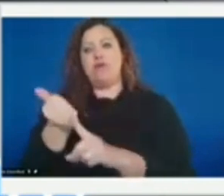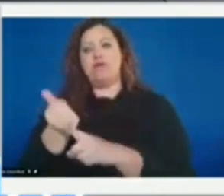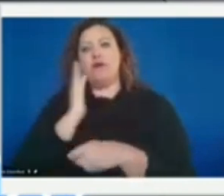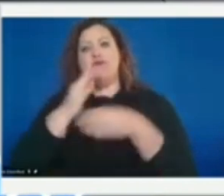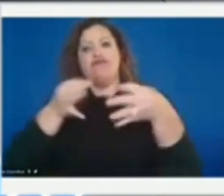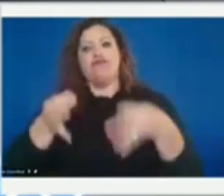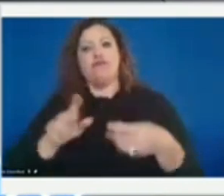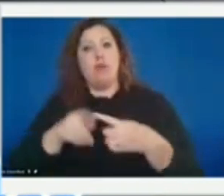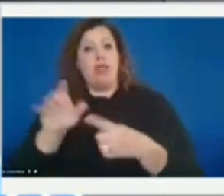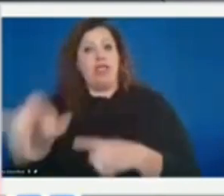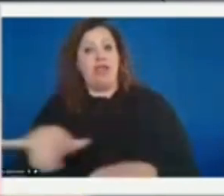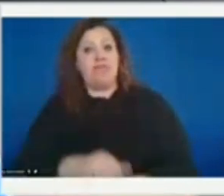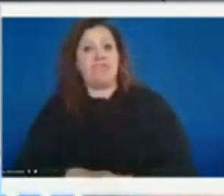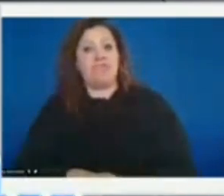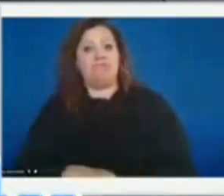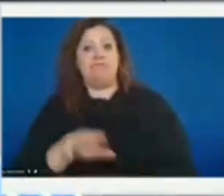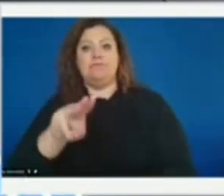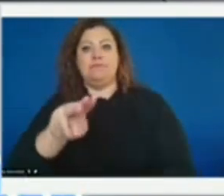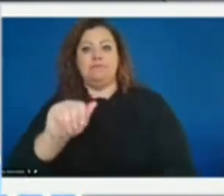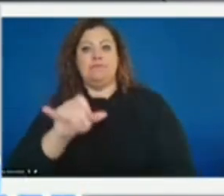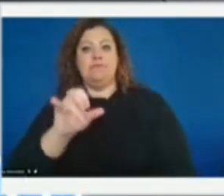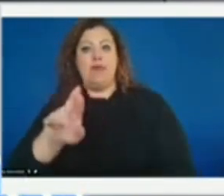that. Major Ford.